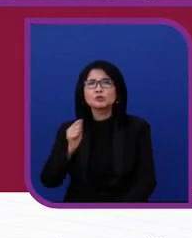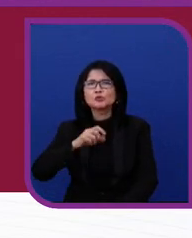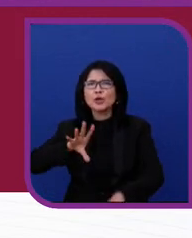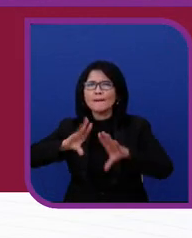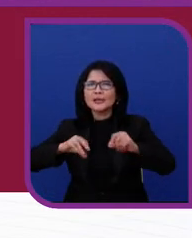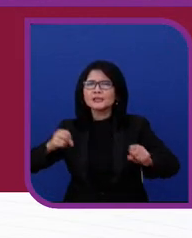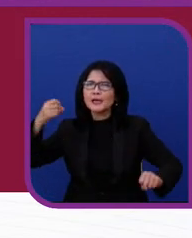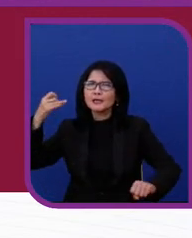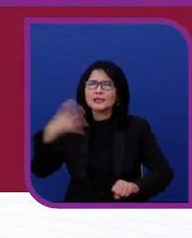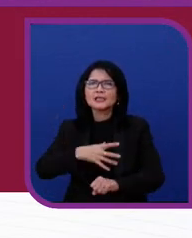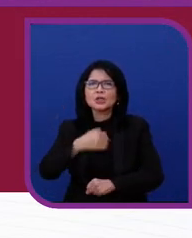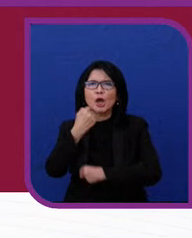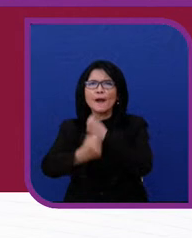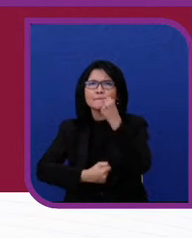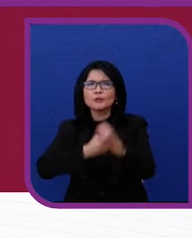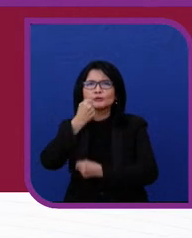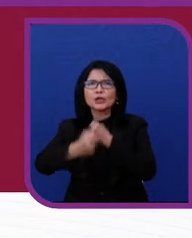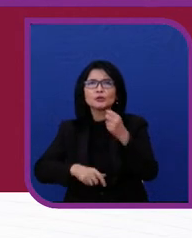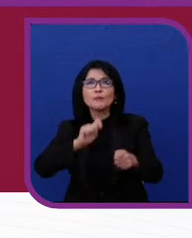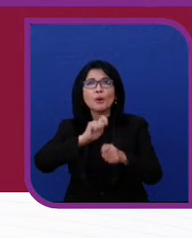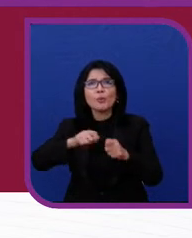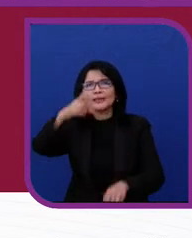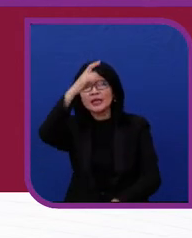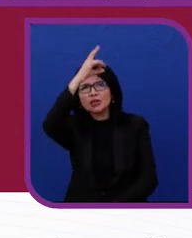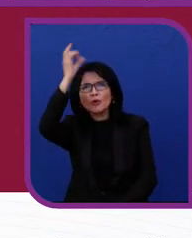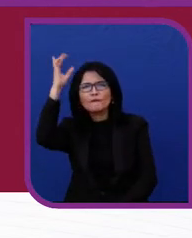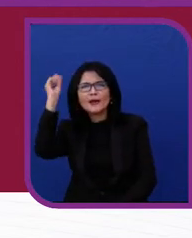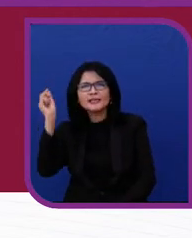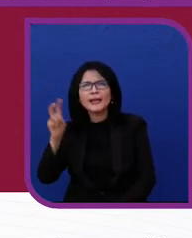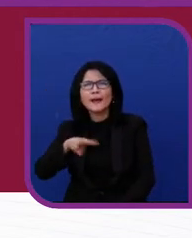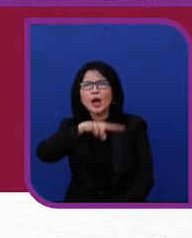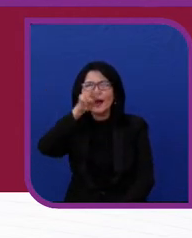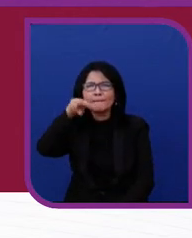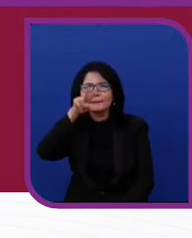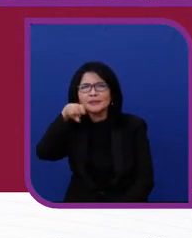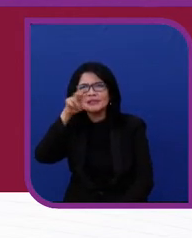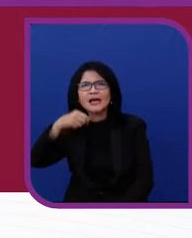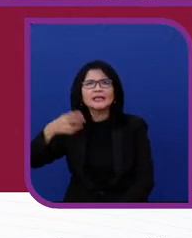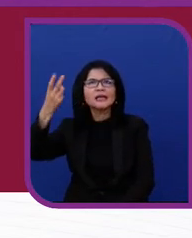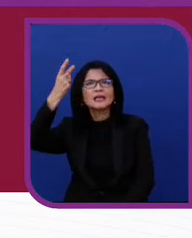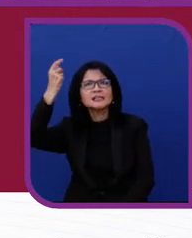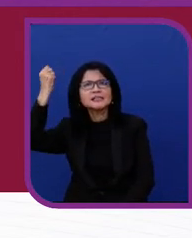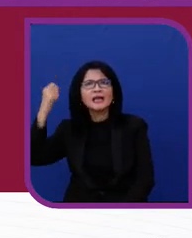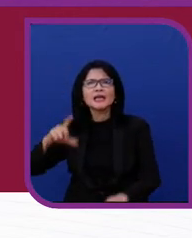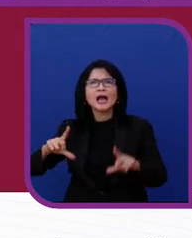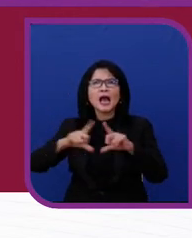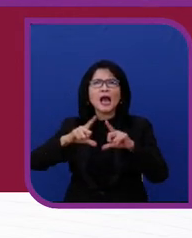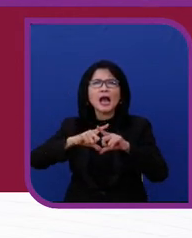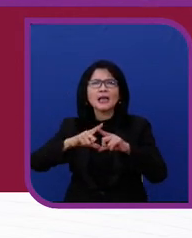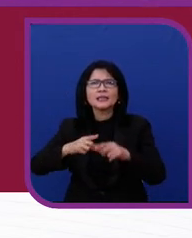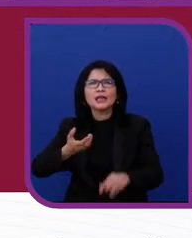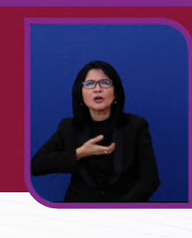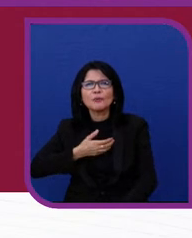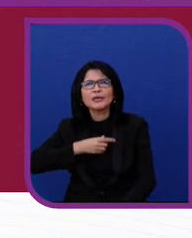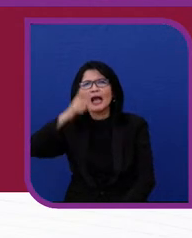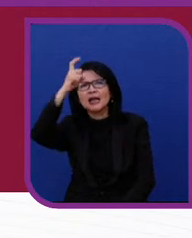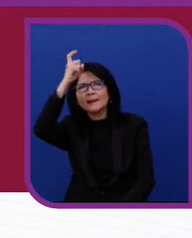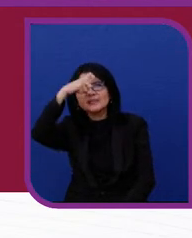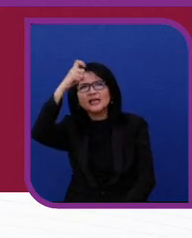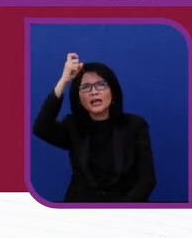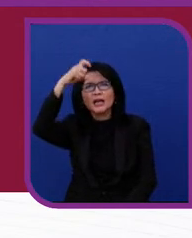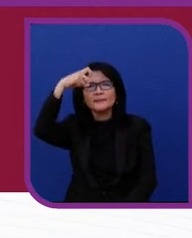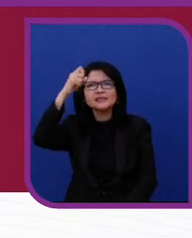invite try to find different skim different Instruments inisiatif DPR polsis scribd.com